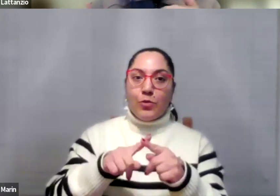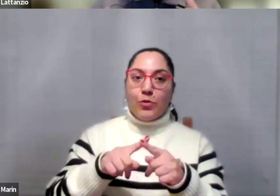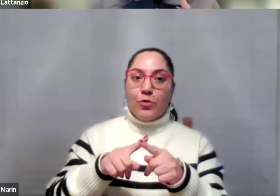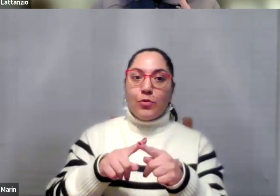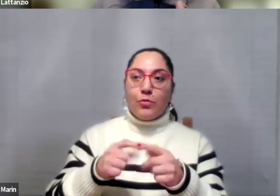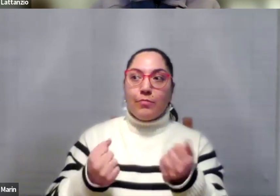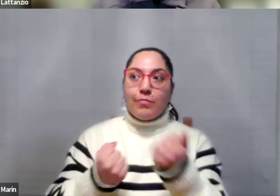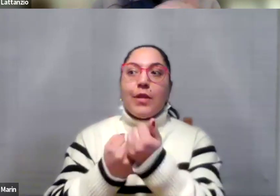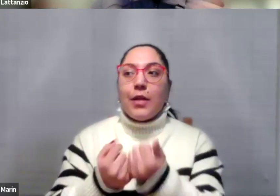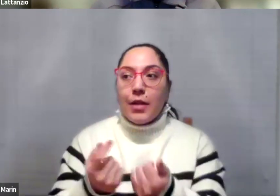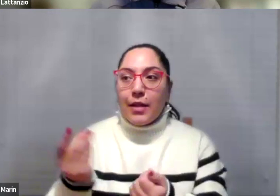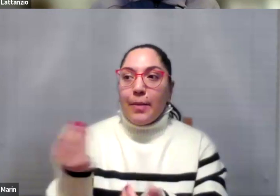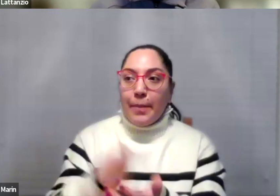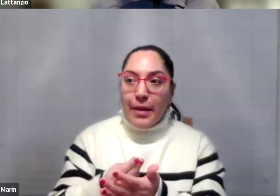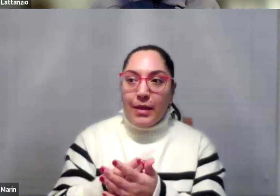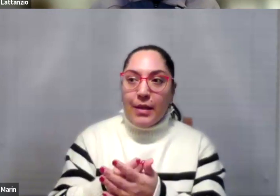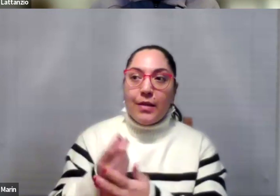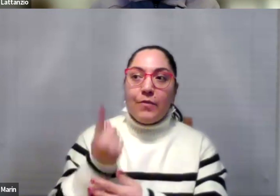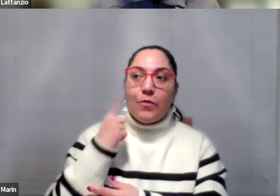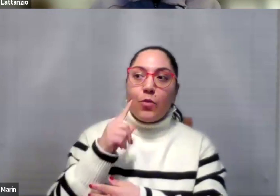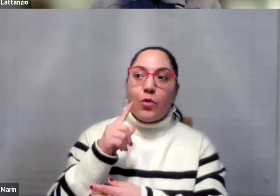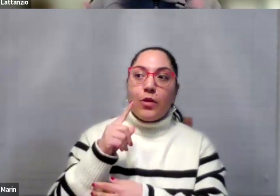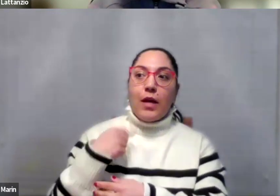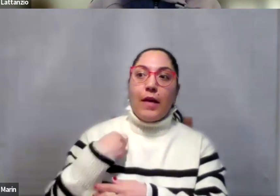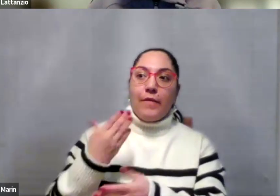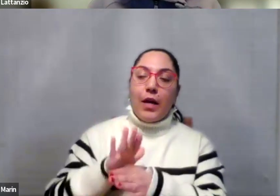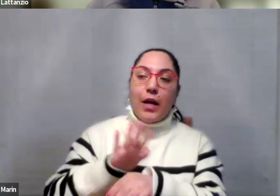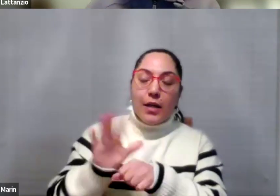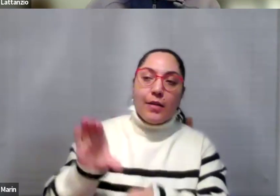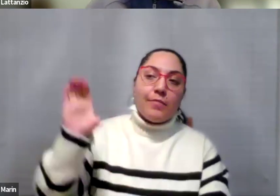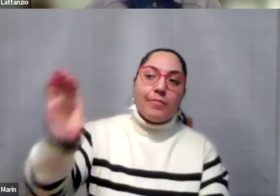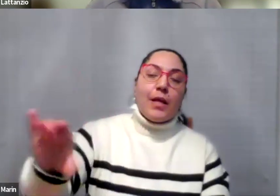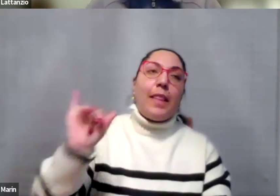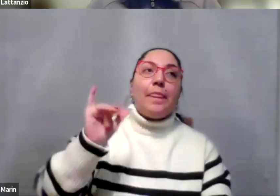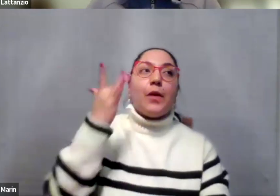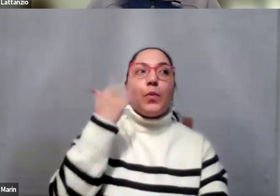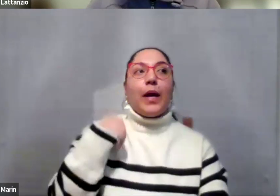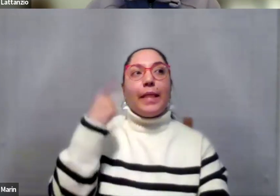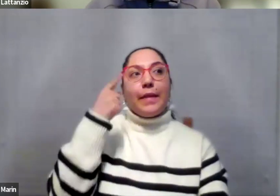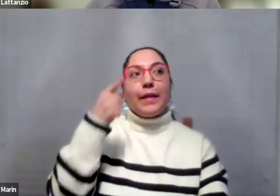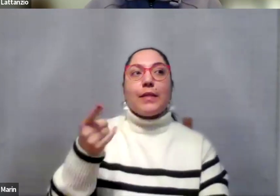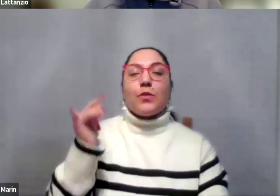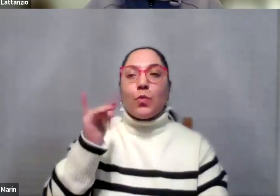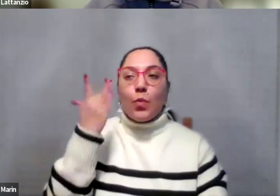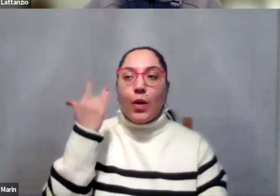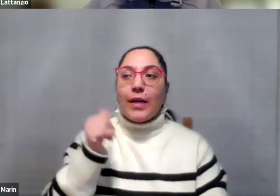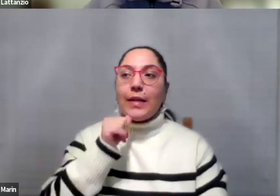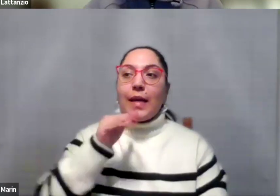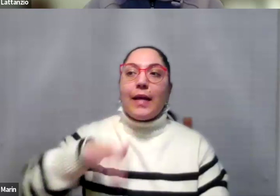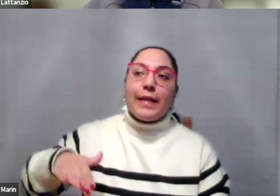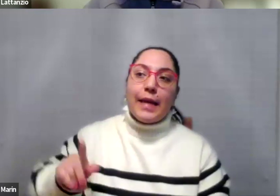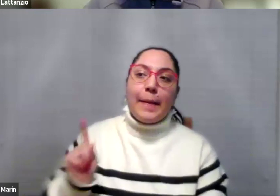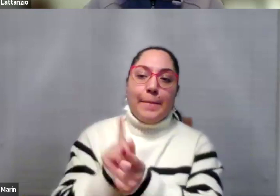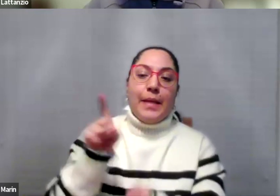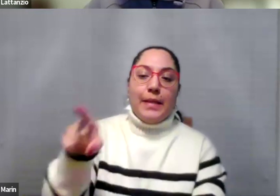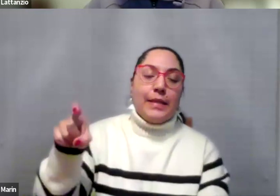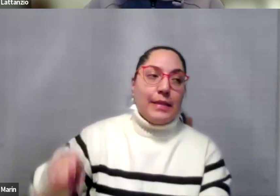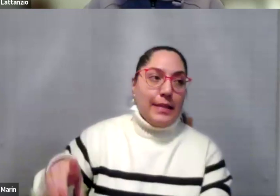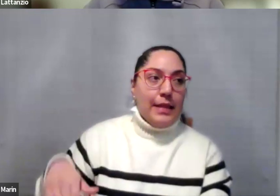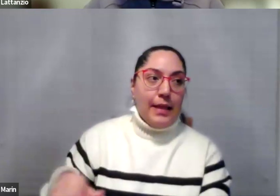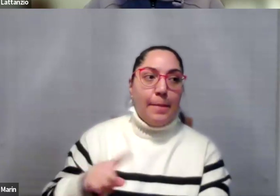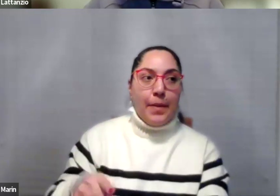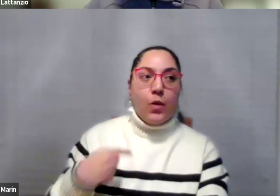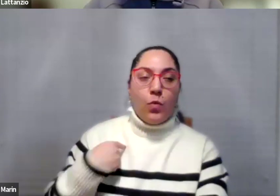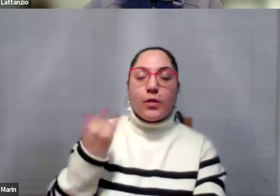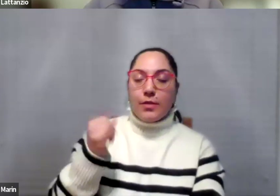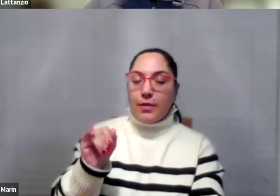by Medicaid or insurances, so they stop doing the service. So that's why I think it's probably one of those unmet needs out there. But we can see if